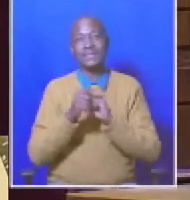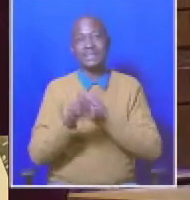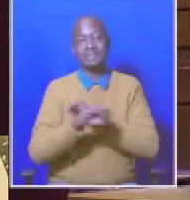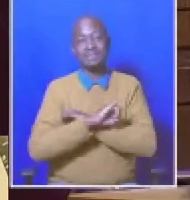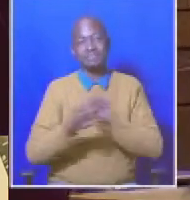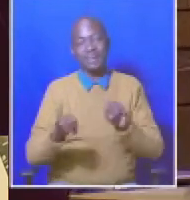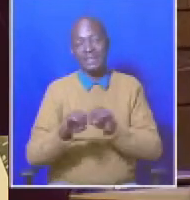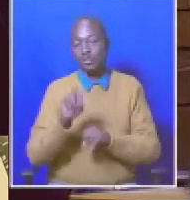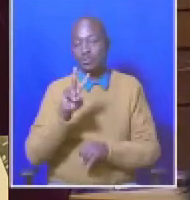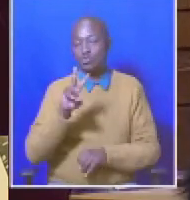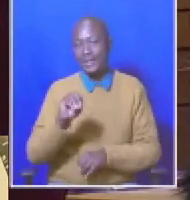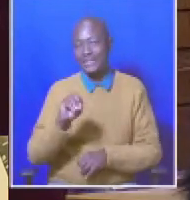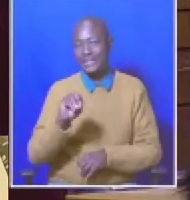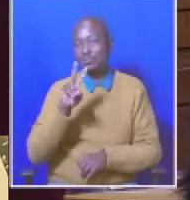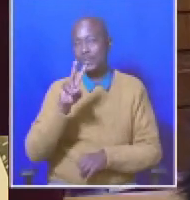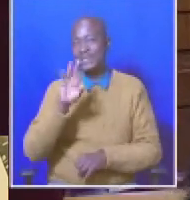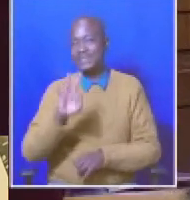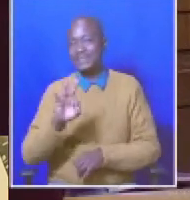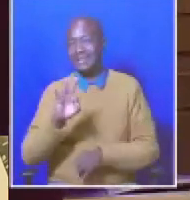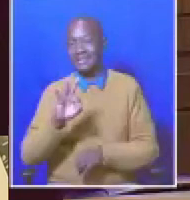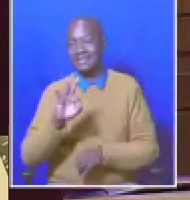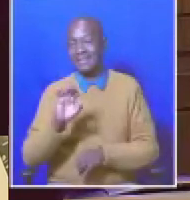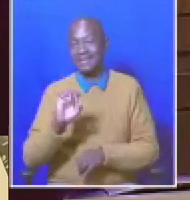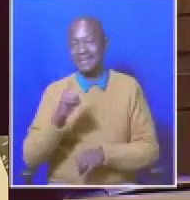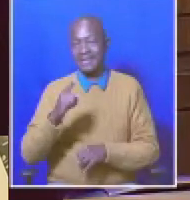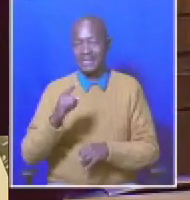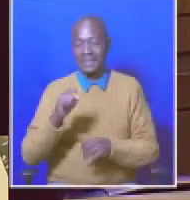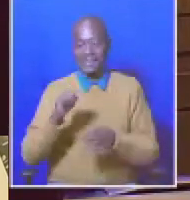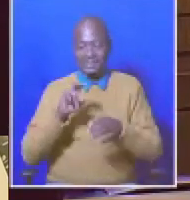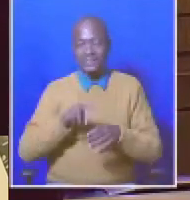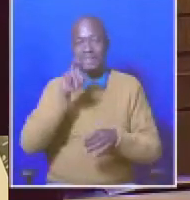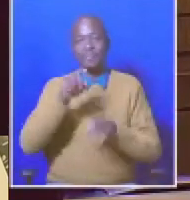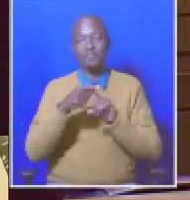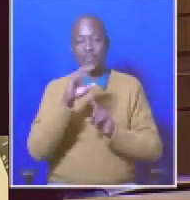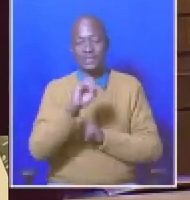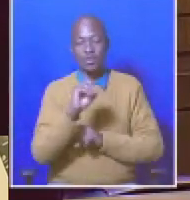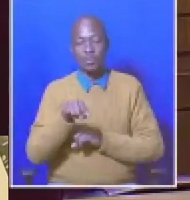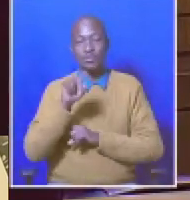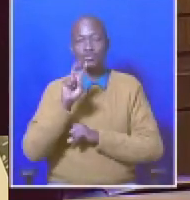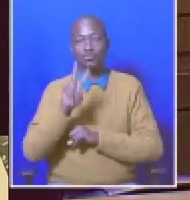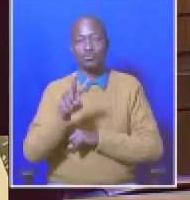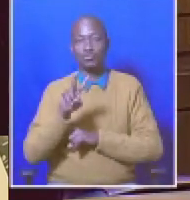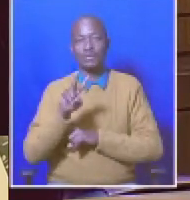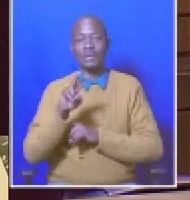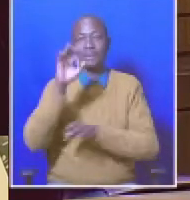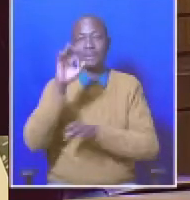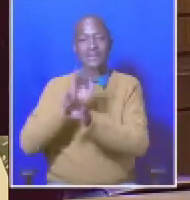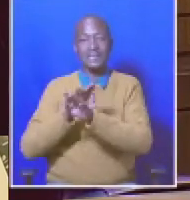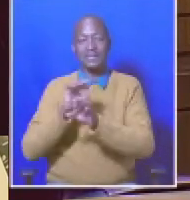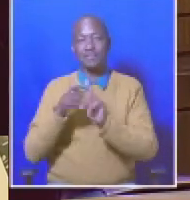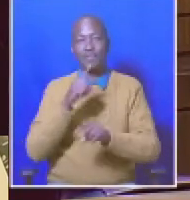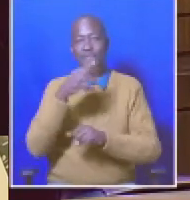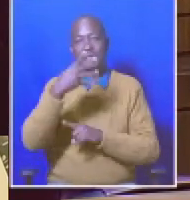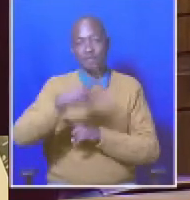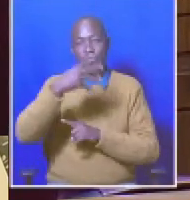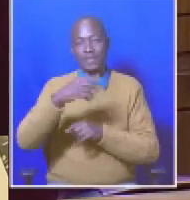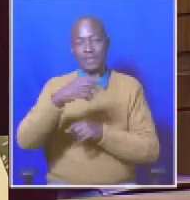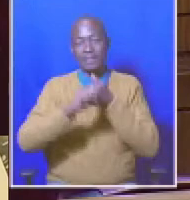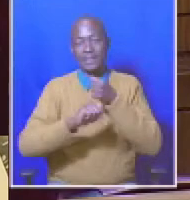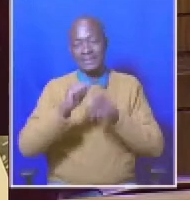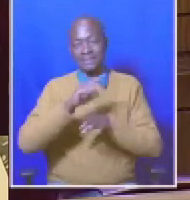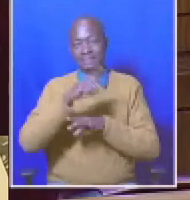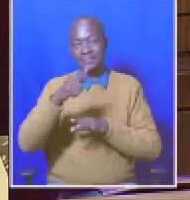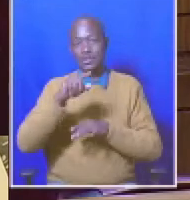of 2023, jumping by 0.2% from the fourth quarter of